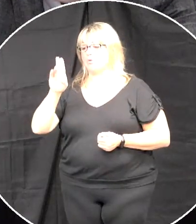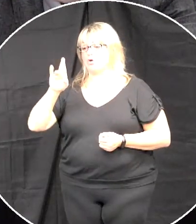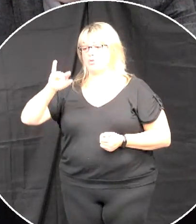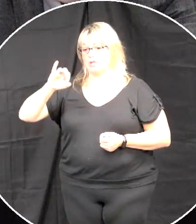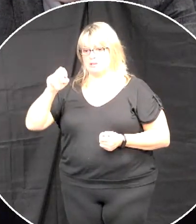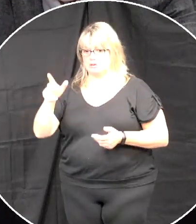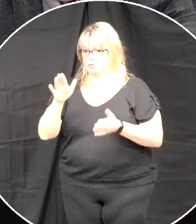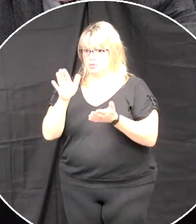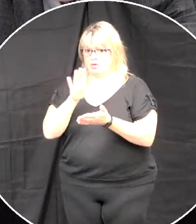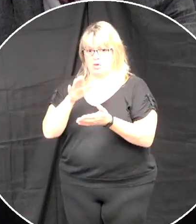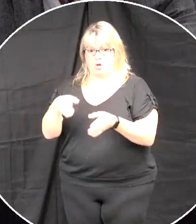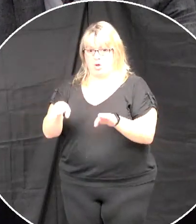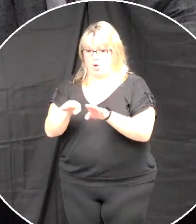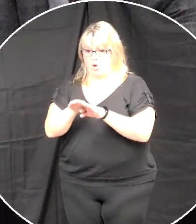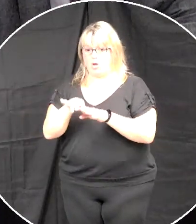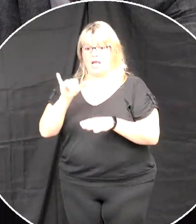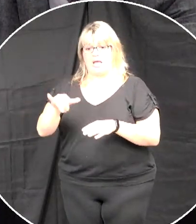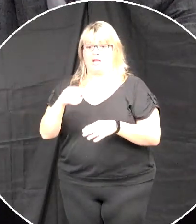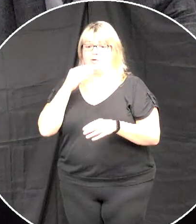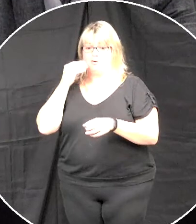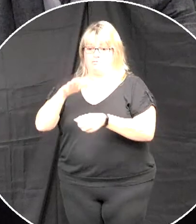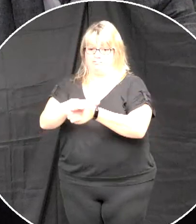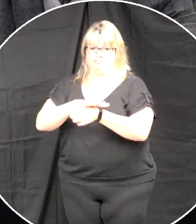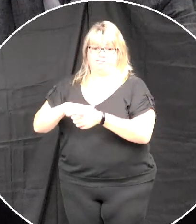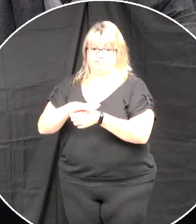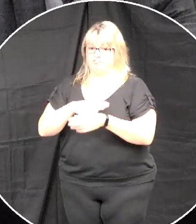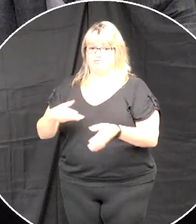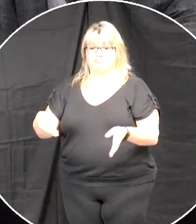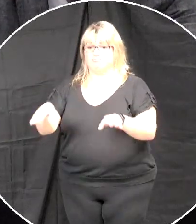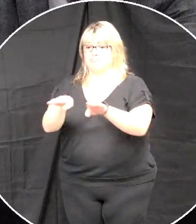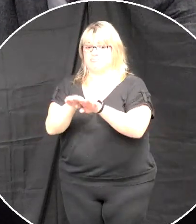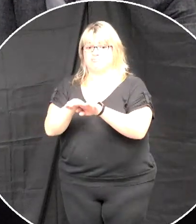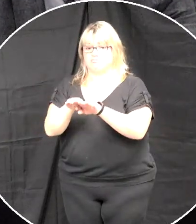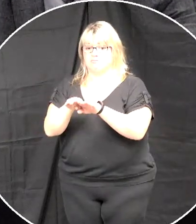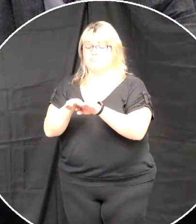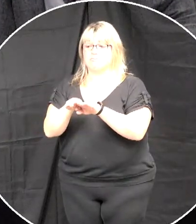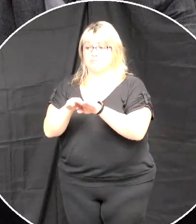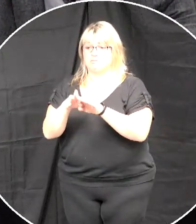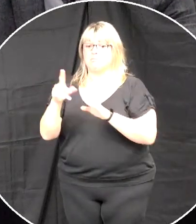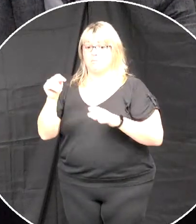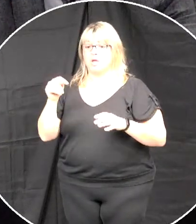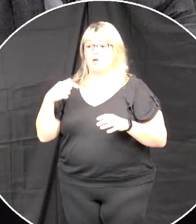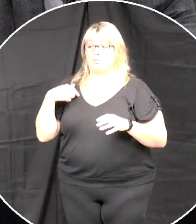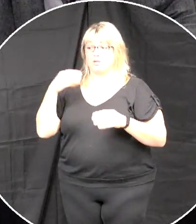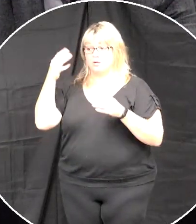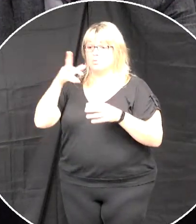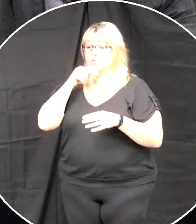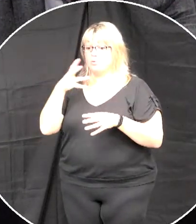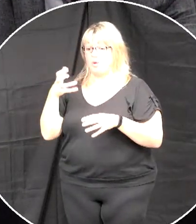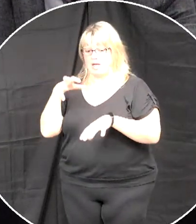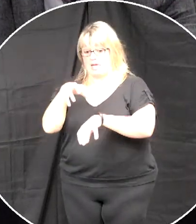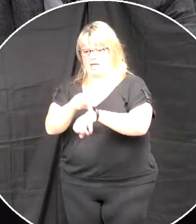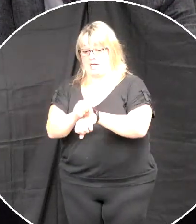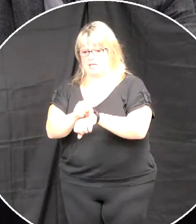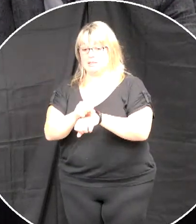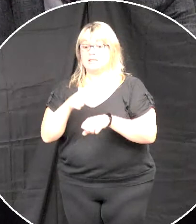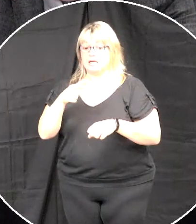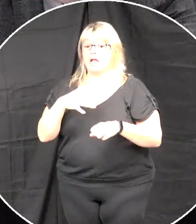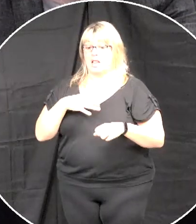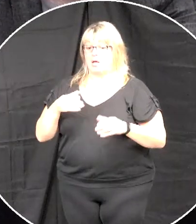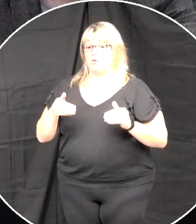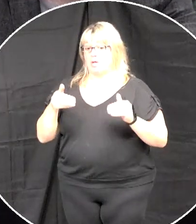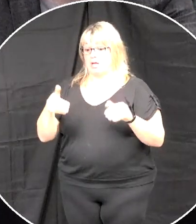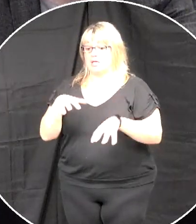while. It is a resettled community. However, we have advised the potential buyer of that, and they would like to